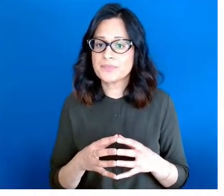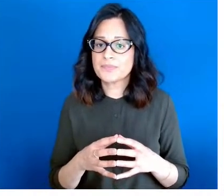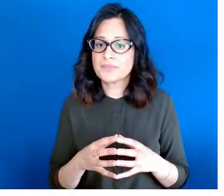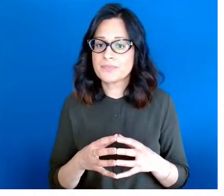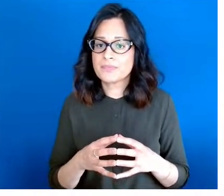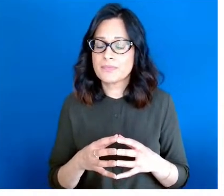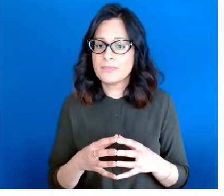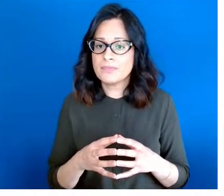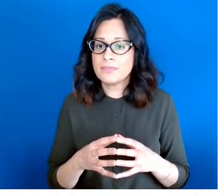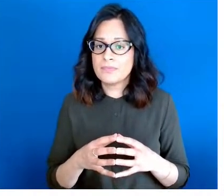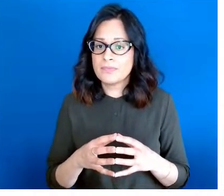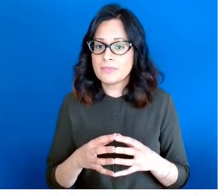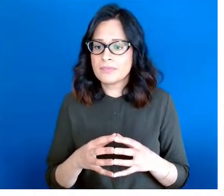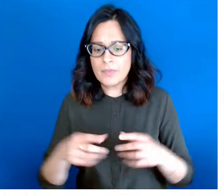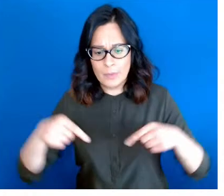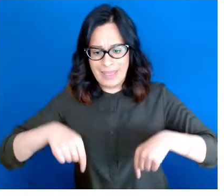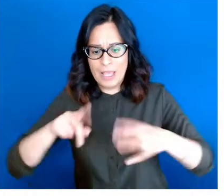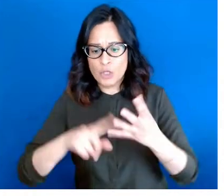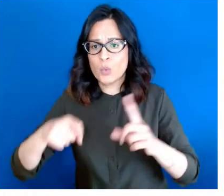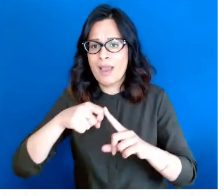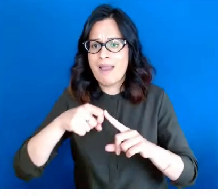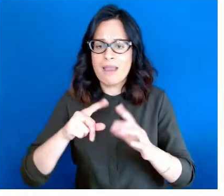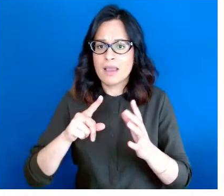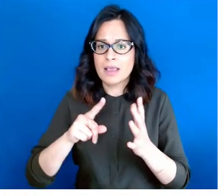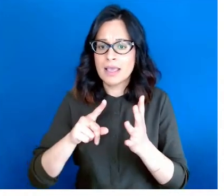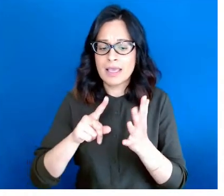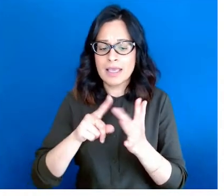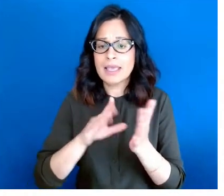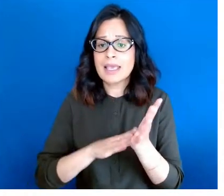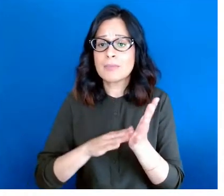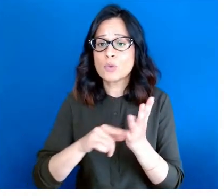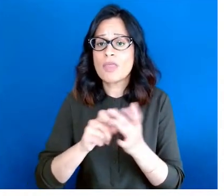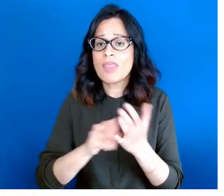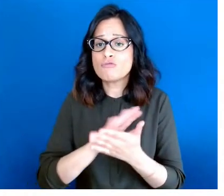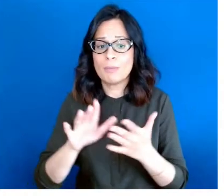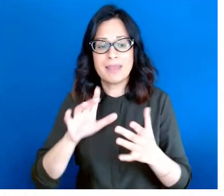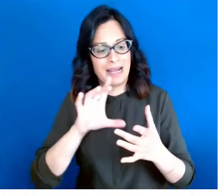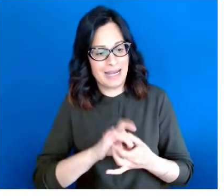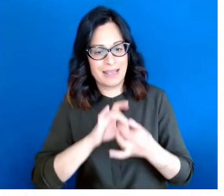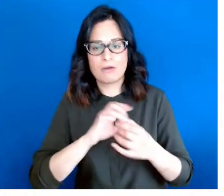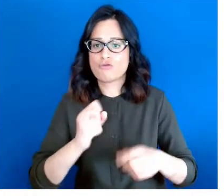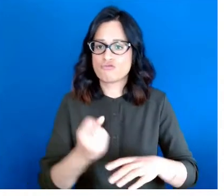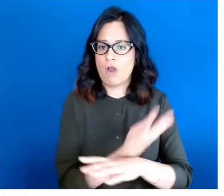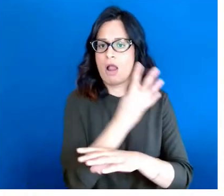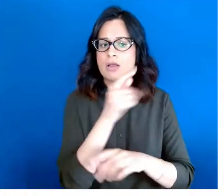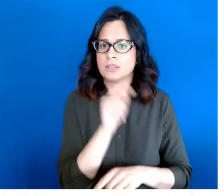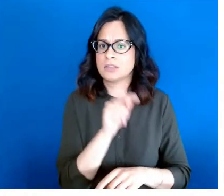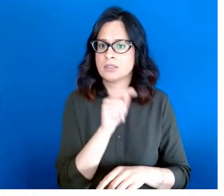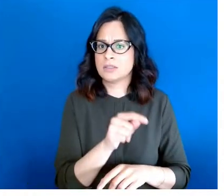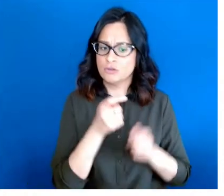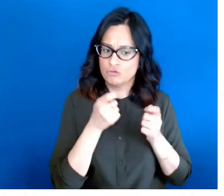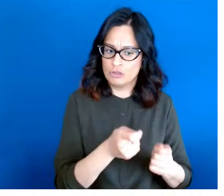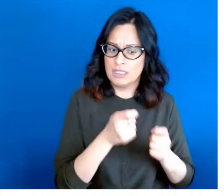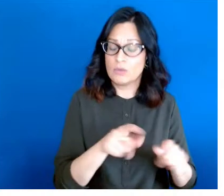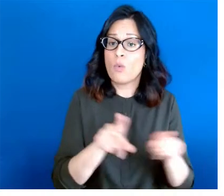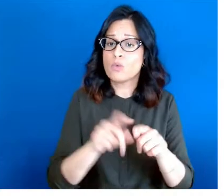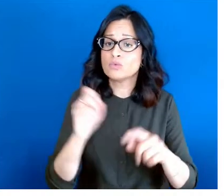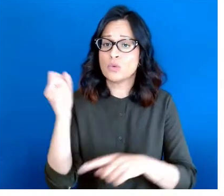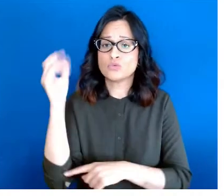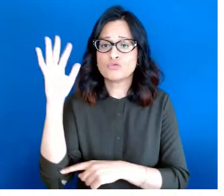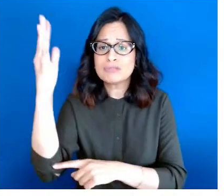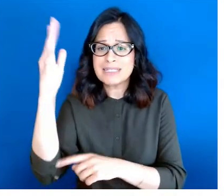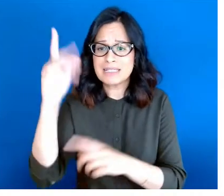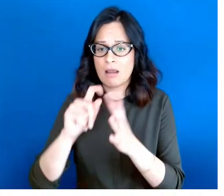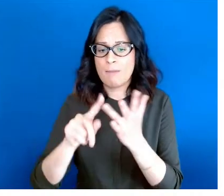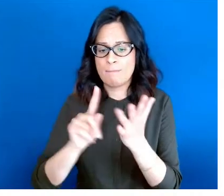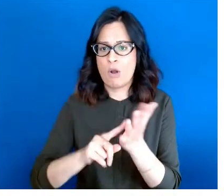immunotherapy available in the UK is immunotherapy for grass pollen and for tree pollens. If